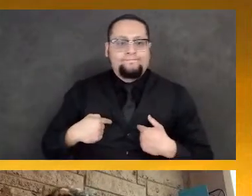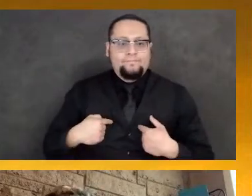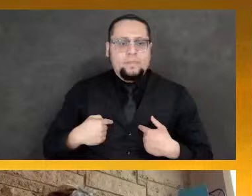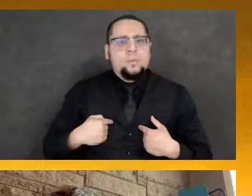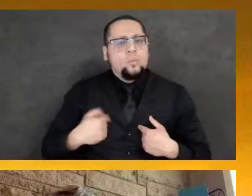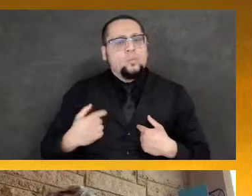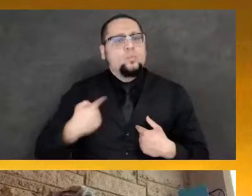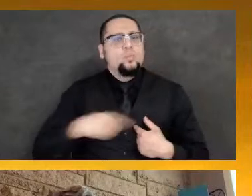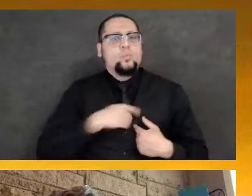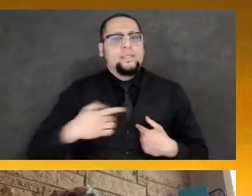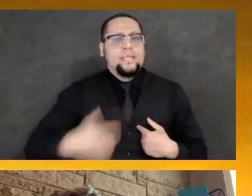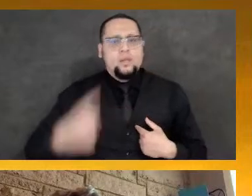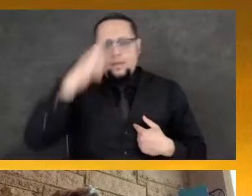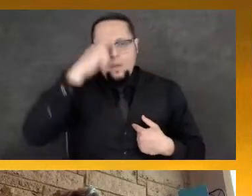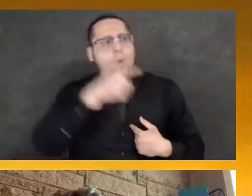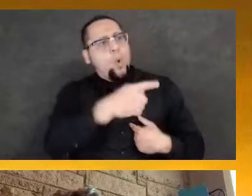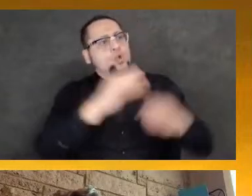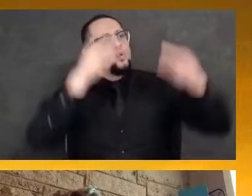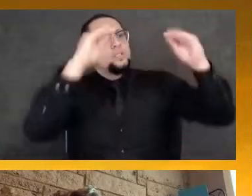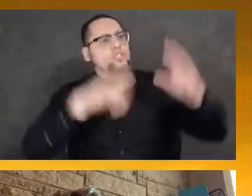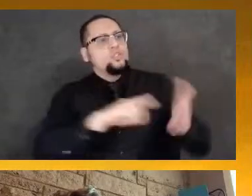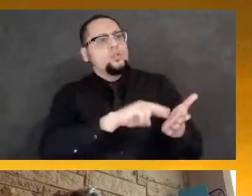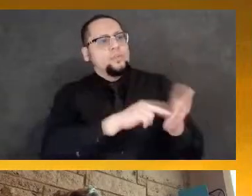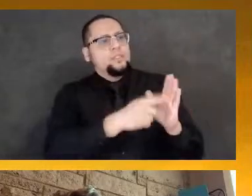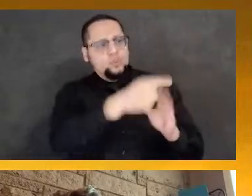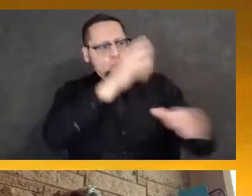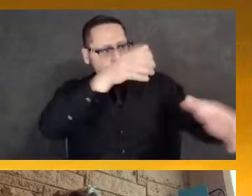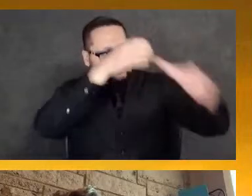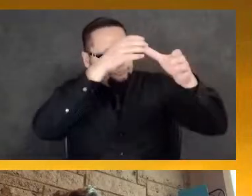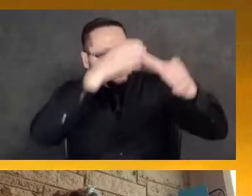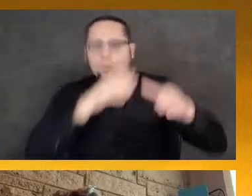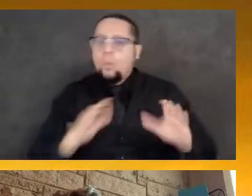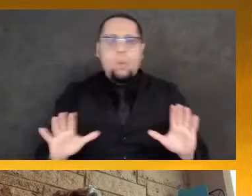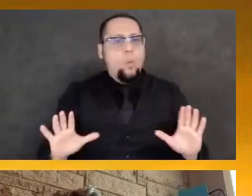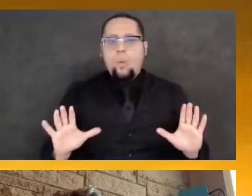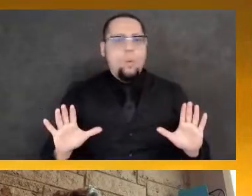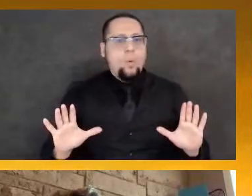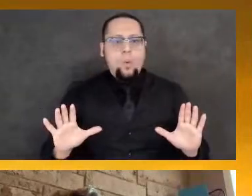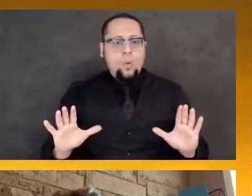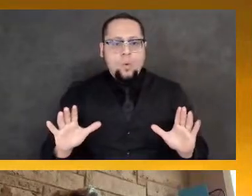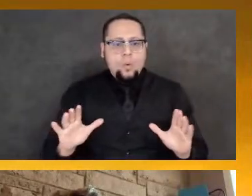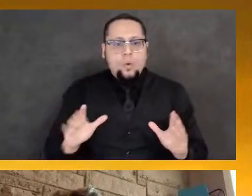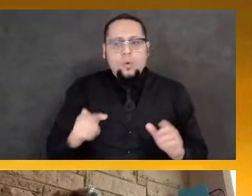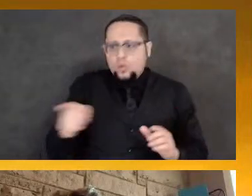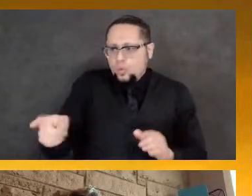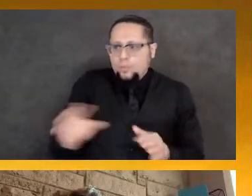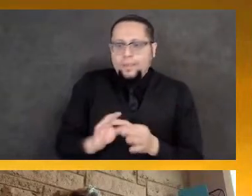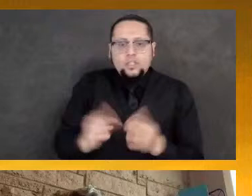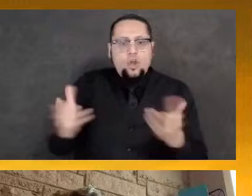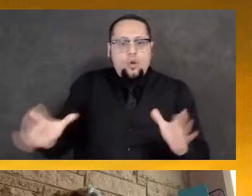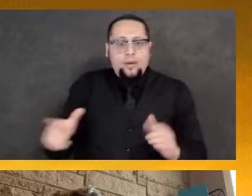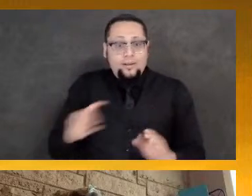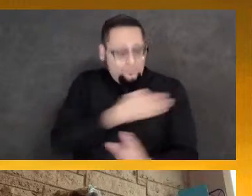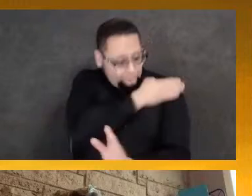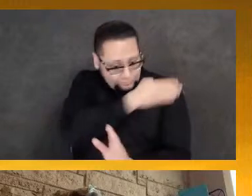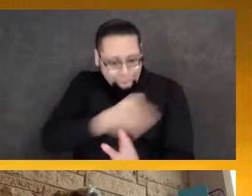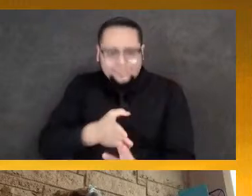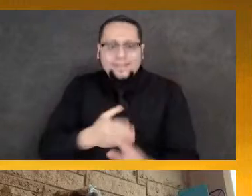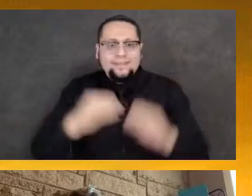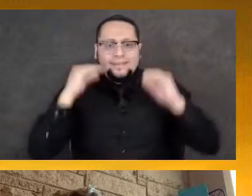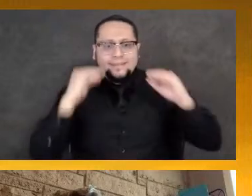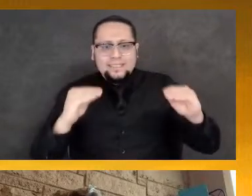but in this case, we're not. As Ms. Jimenez said, there isn't a landscape. So I was not educated, and I had